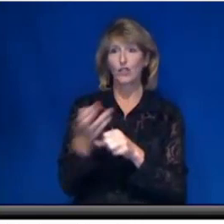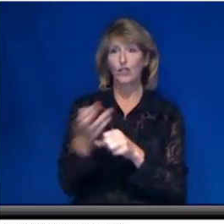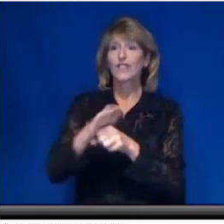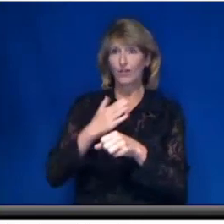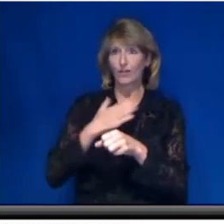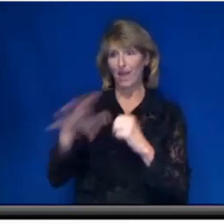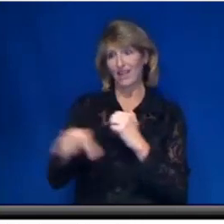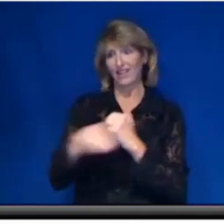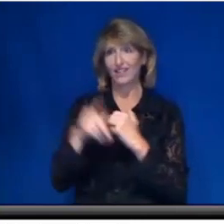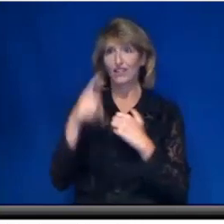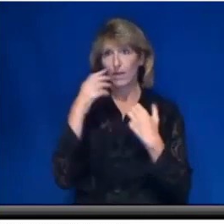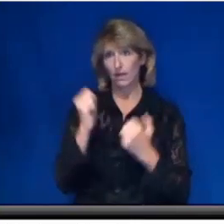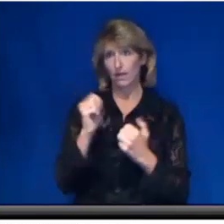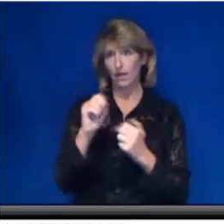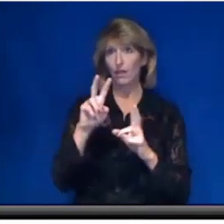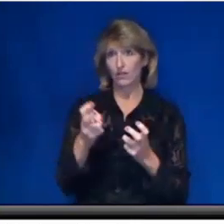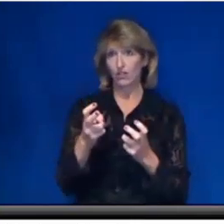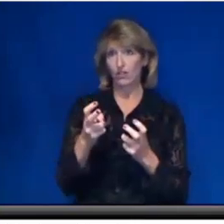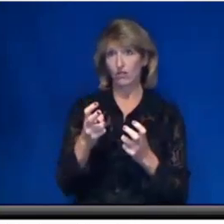involved.